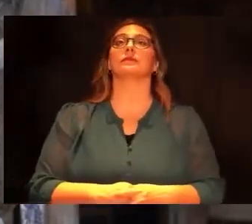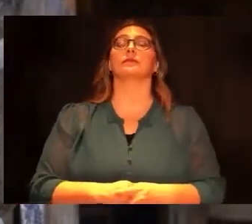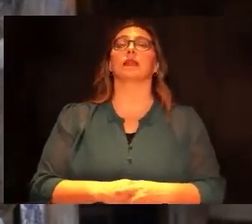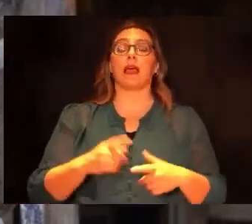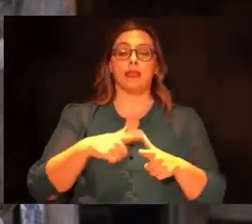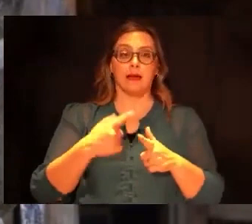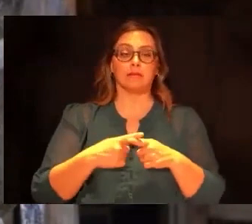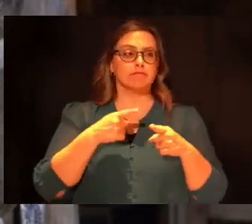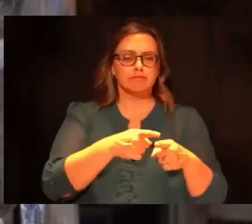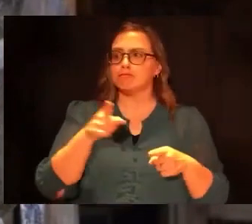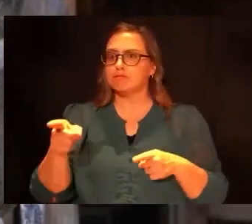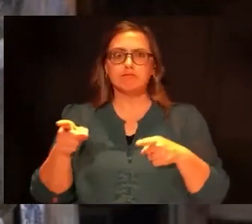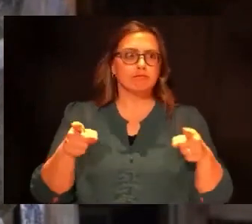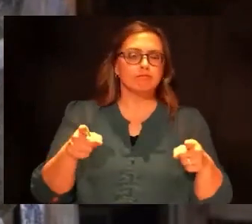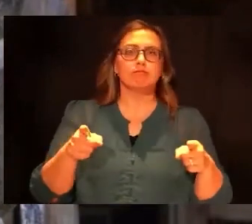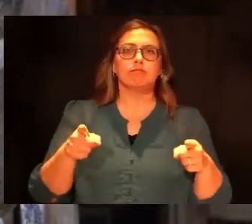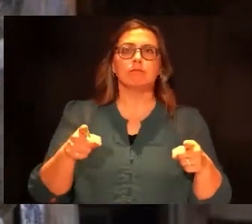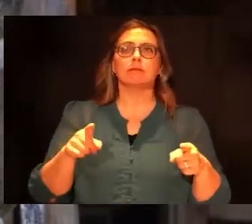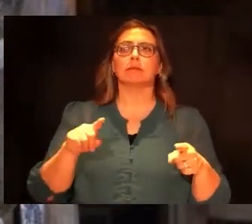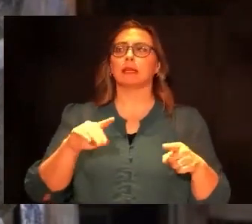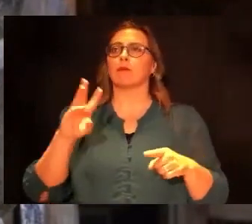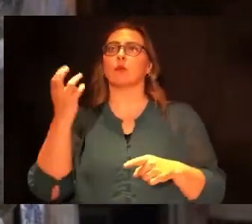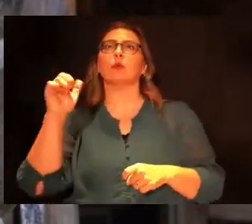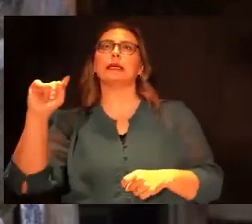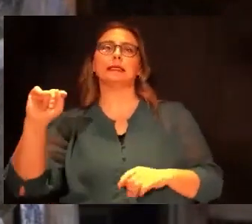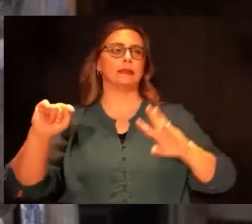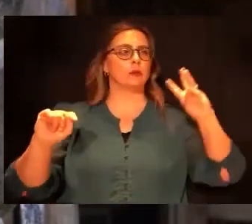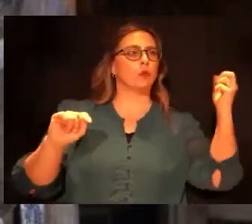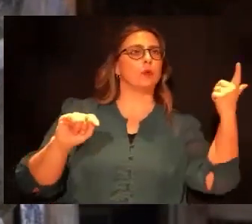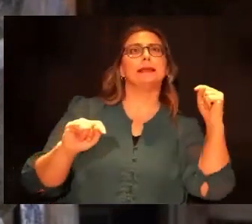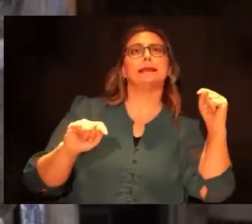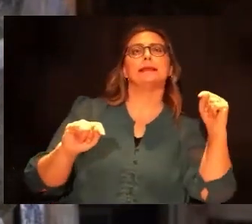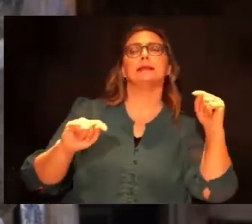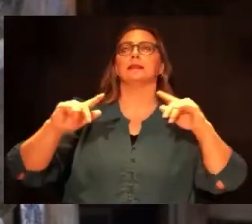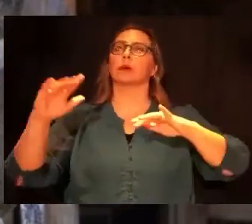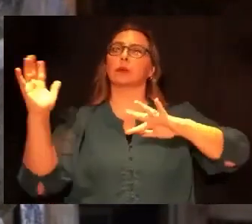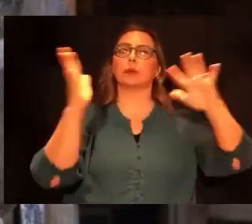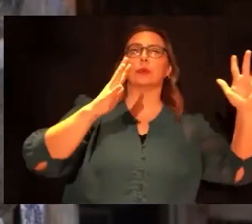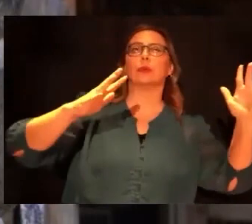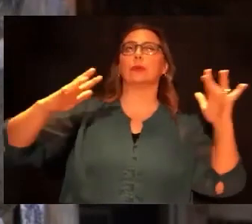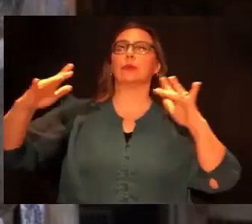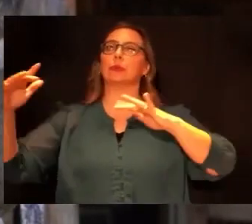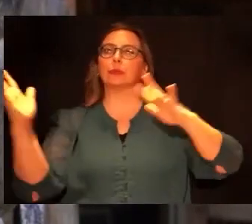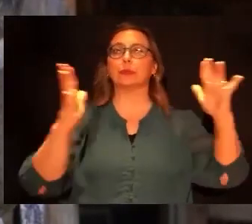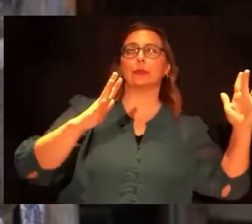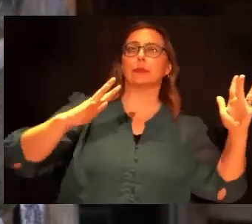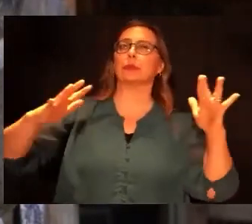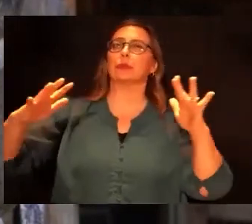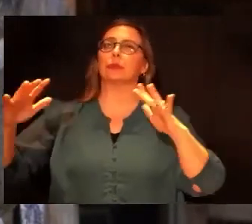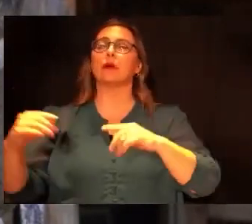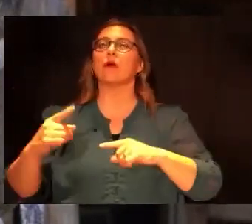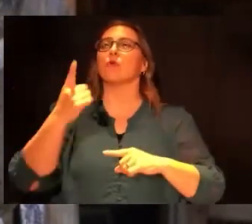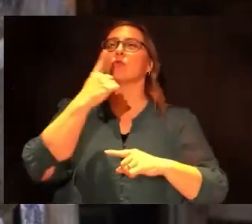crossroads, surrounded by symphonies of wheat, you hear the hush of swaying crops. Red barns